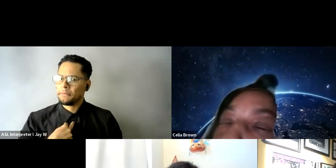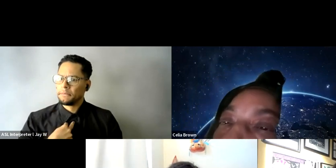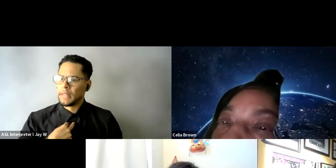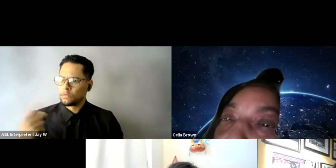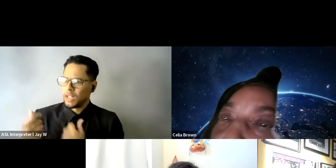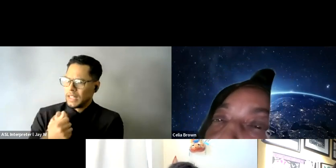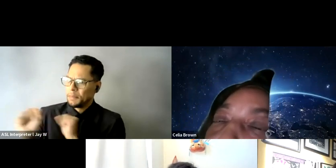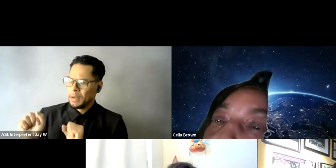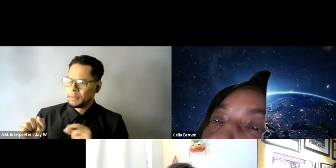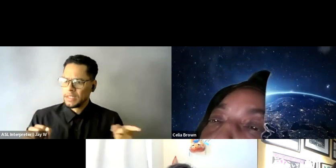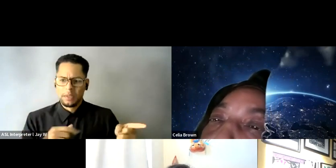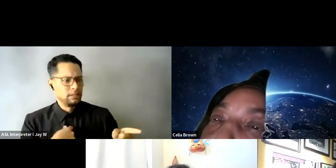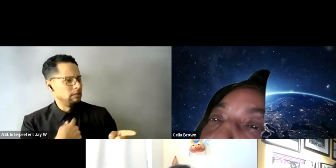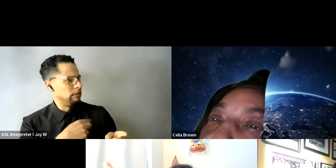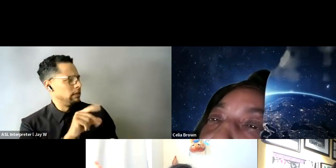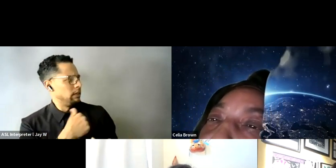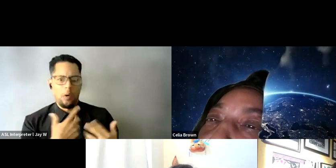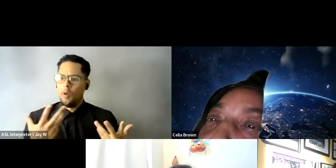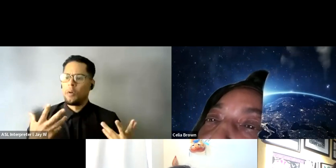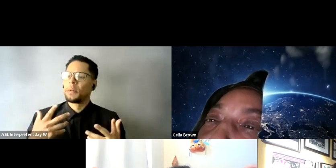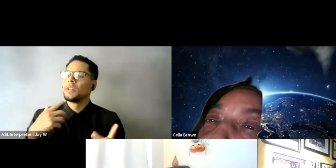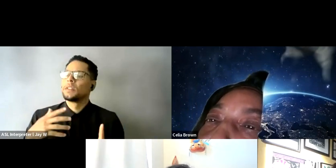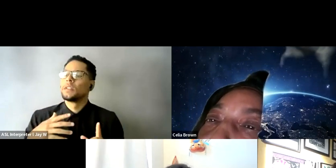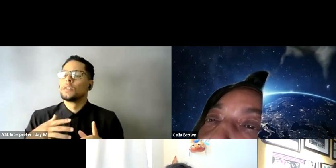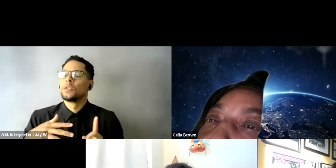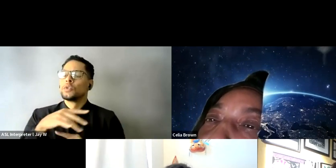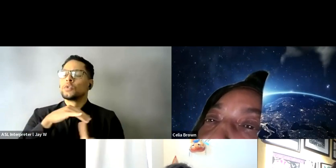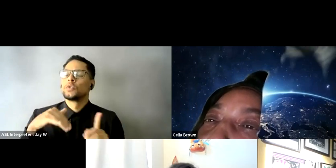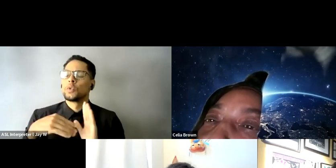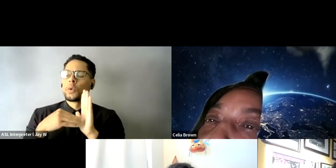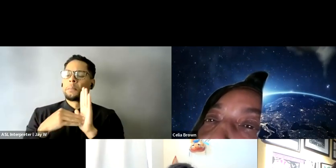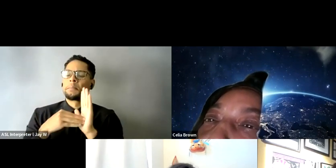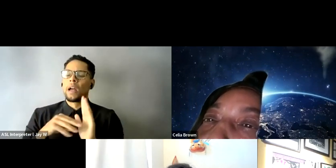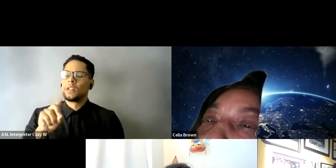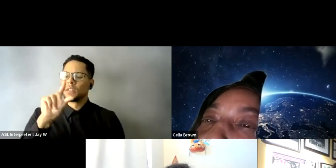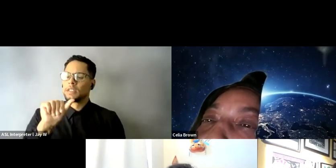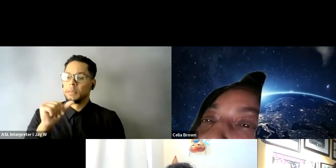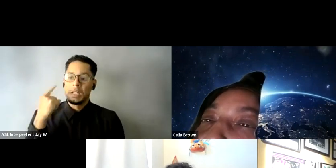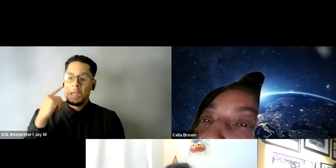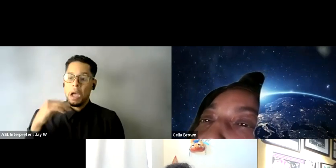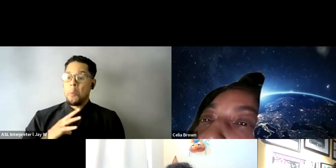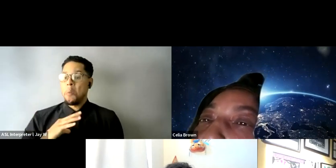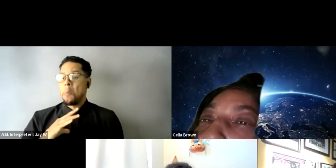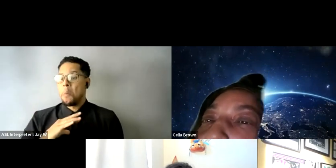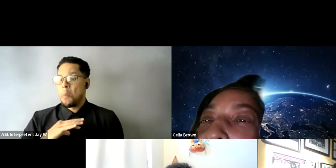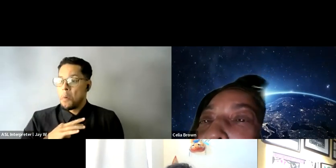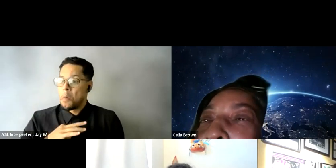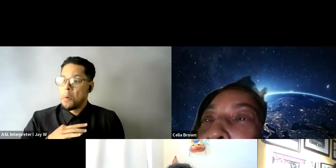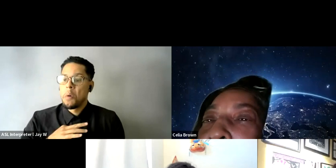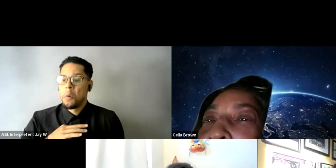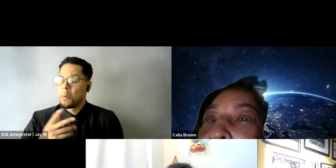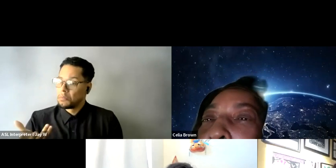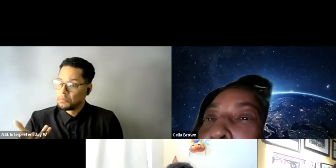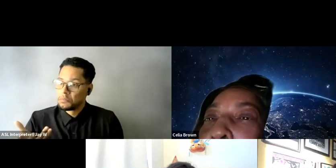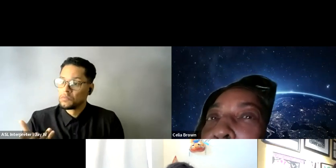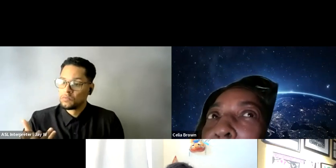you know, social model of disability was like, oh, you know, like, awesome. Like, this is exactly like what we need in terms of